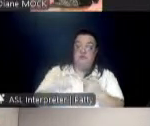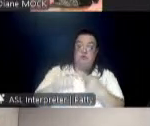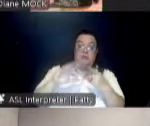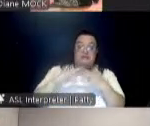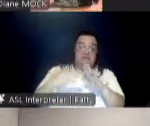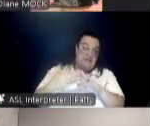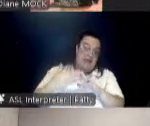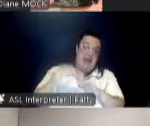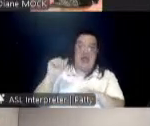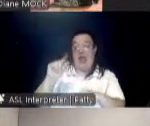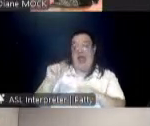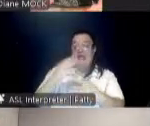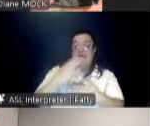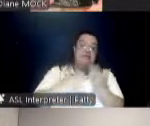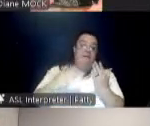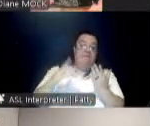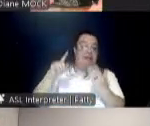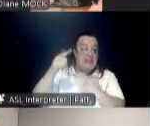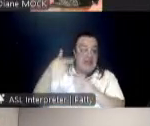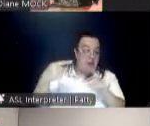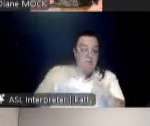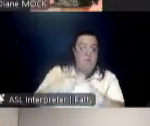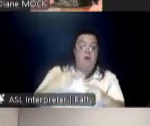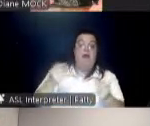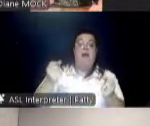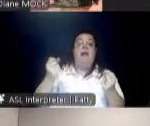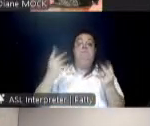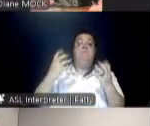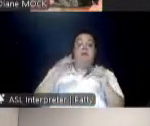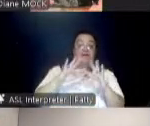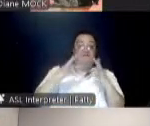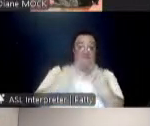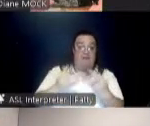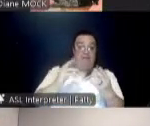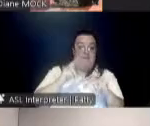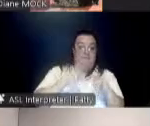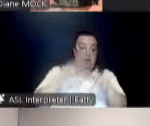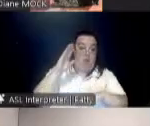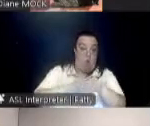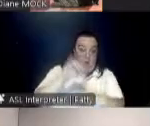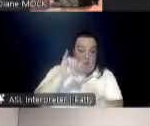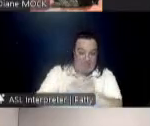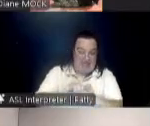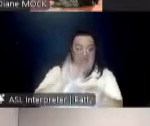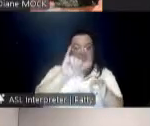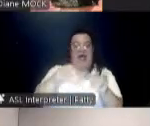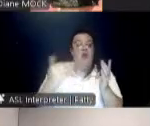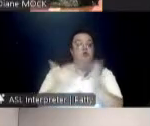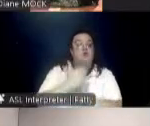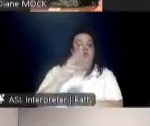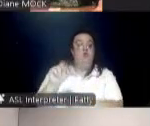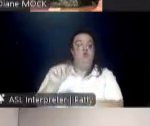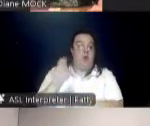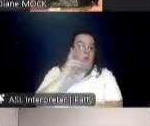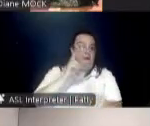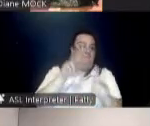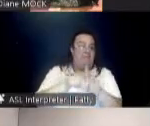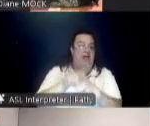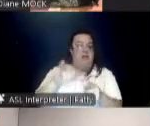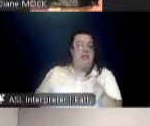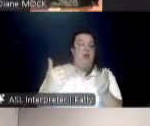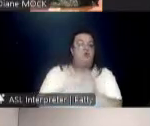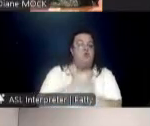so at some later point, multifamily built on it, this new rate would apply to that building once it was phased